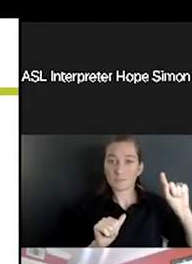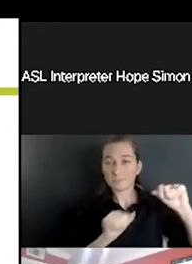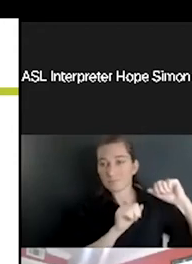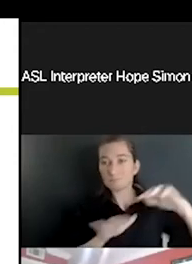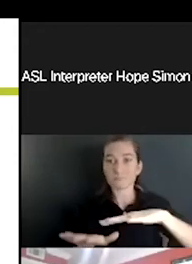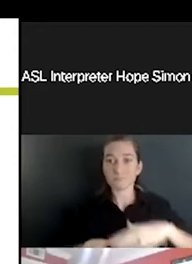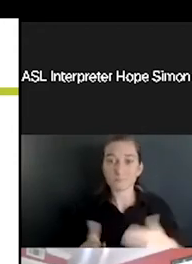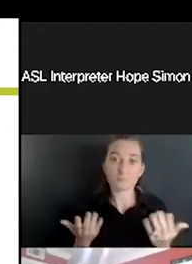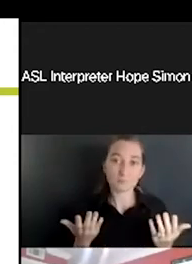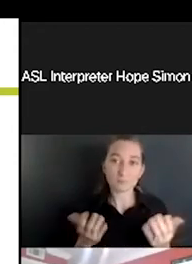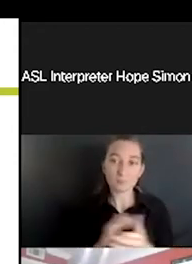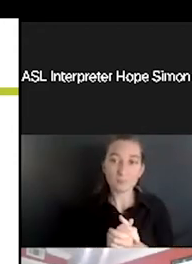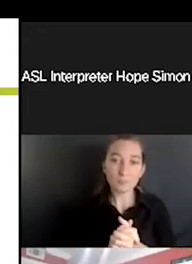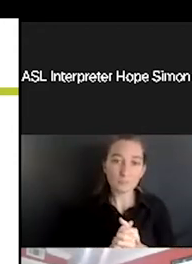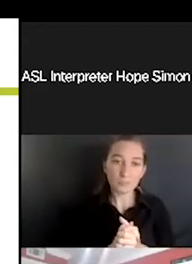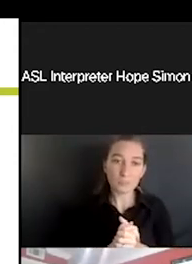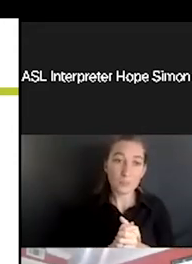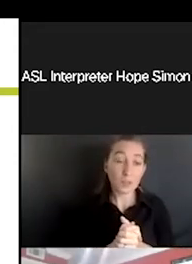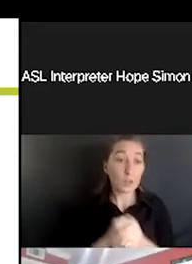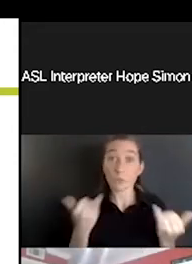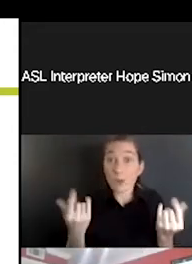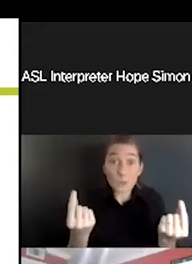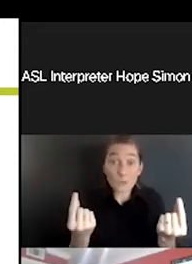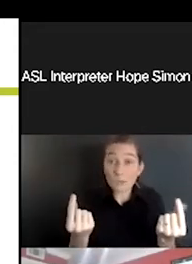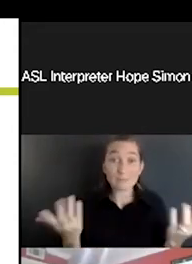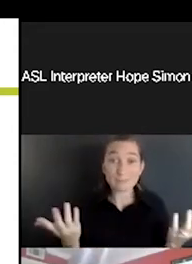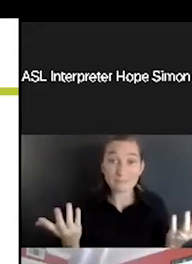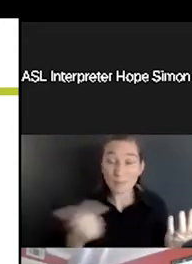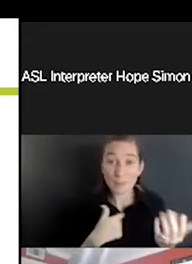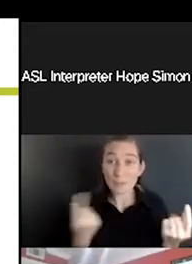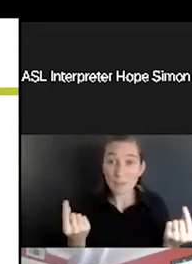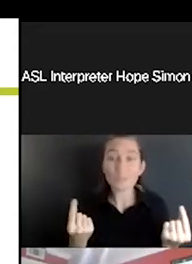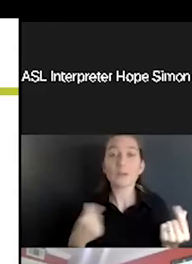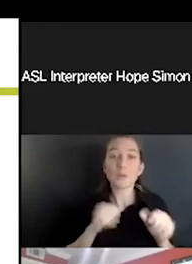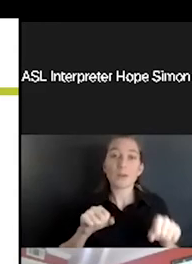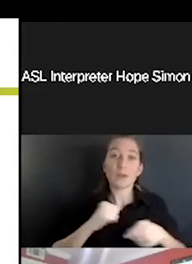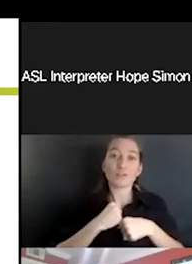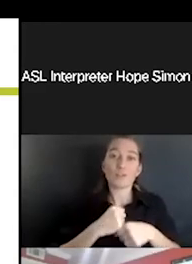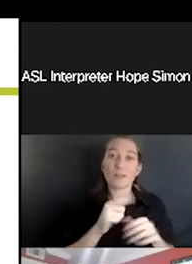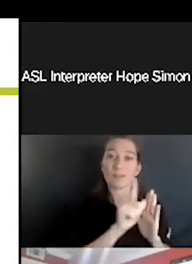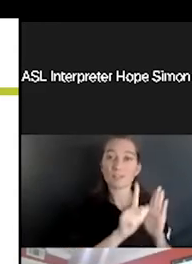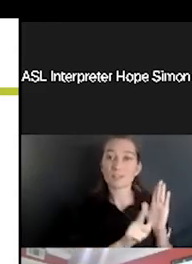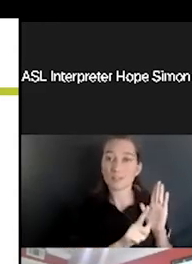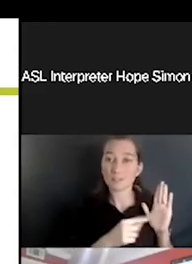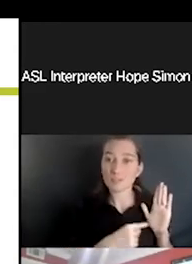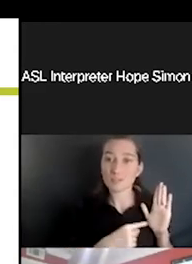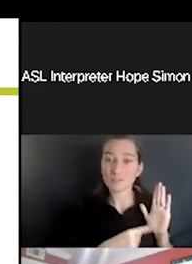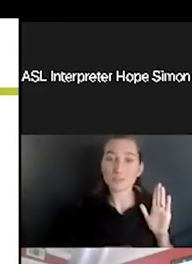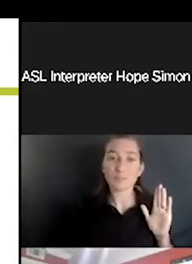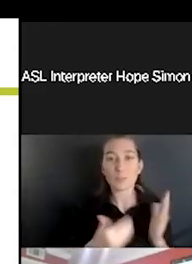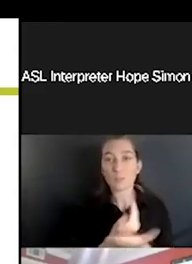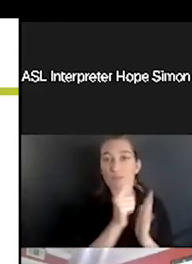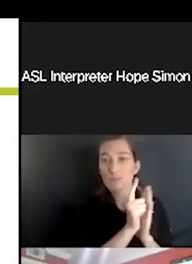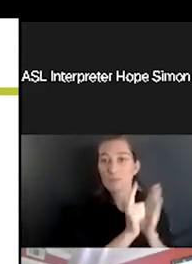about it? One of the things that we often do is create legislation. And what I get asked is, well, does this